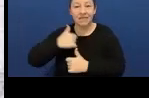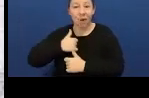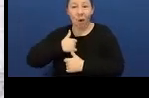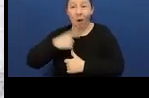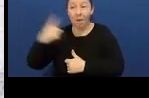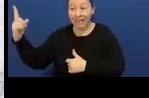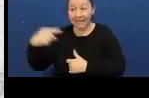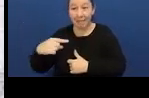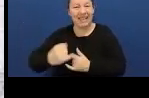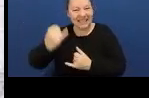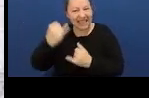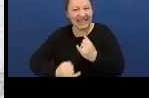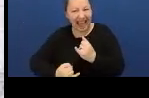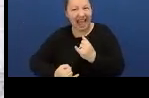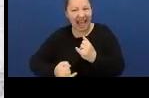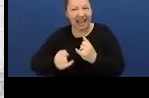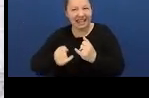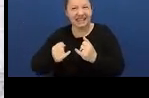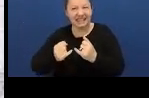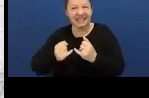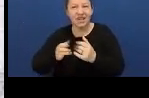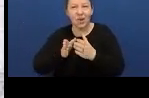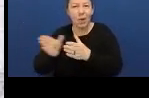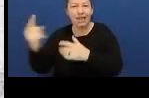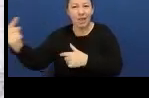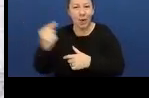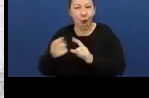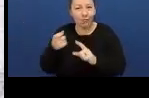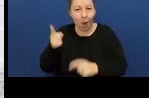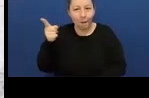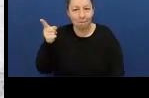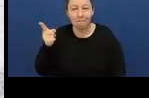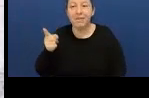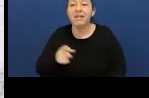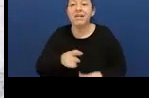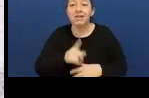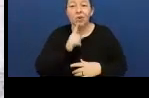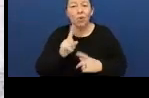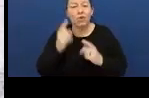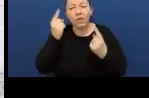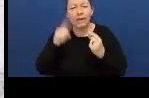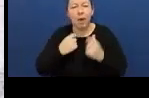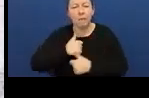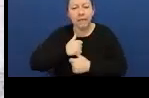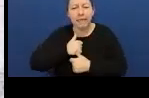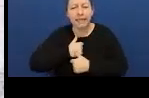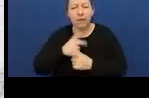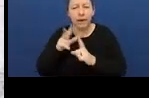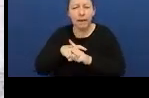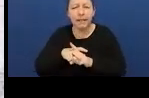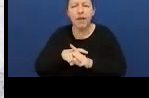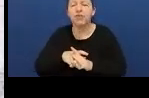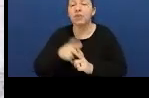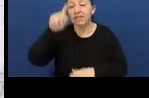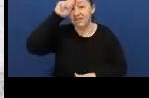direction that they would actually attack from. So in short, when you're looking at military aspects, the Egyptians who